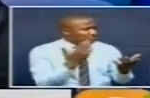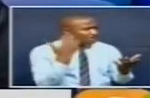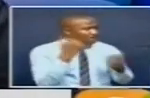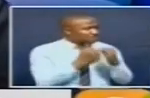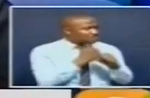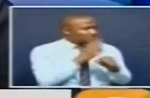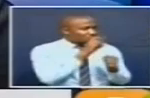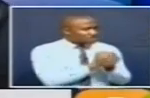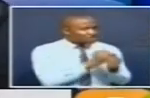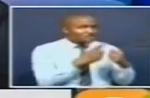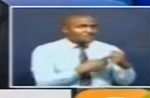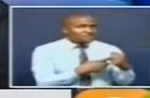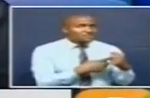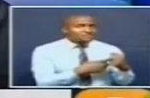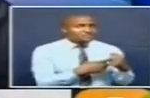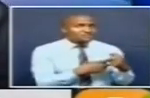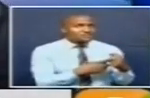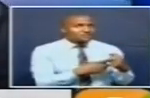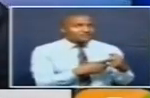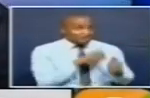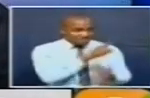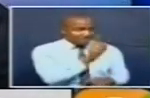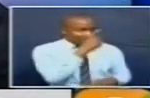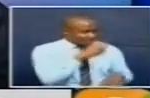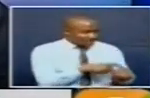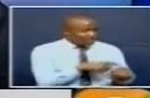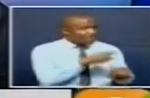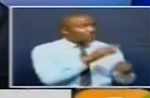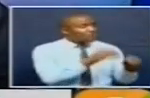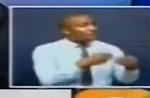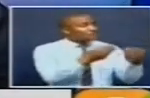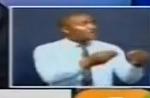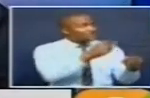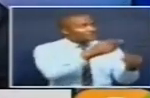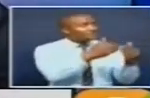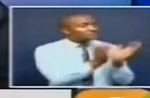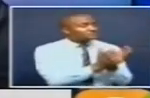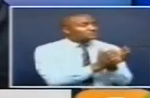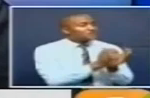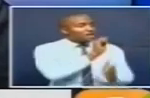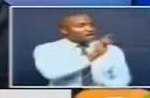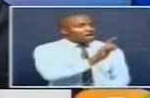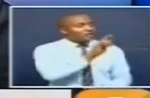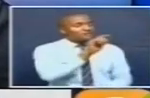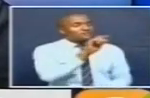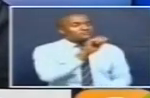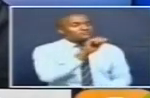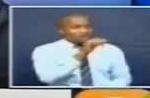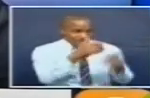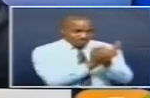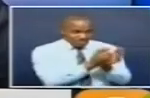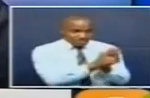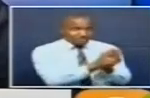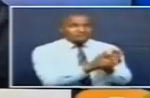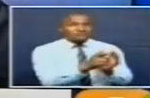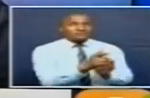2016. Right. Since late last year, that was the first time you ordered, the tender was awarded to Al Ghurair. Right. The Coalition for Reforms and